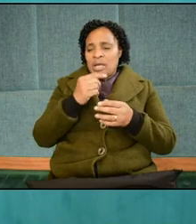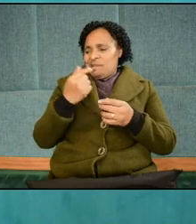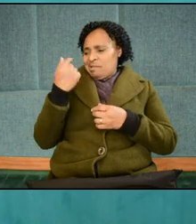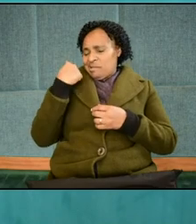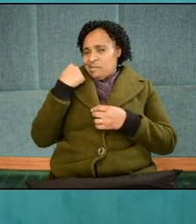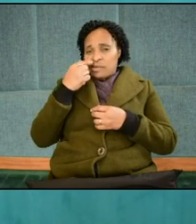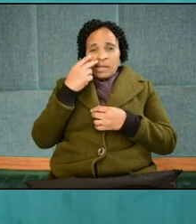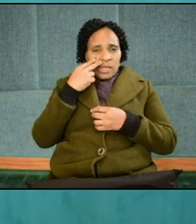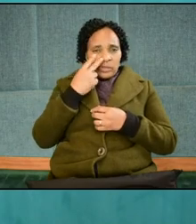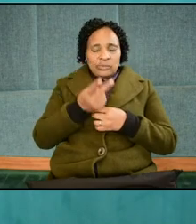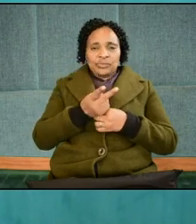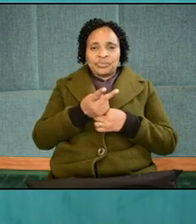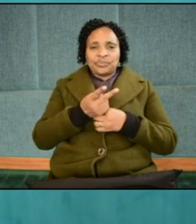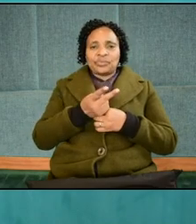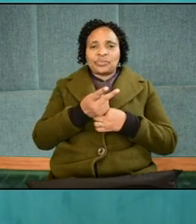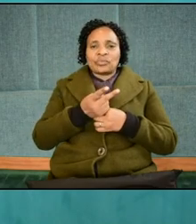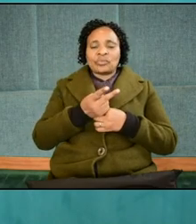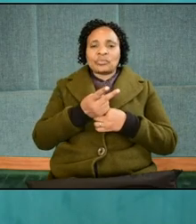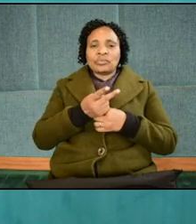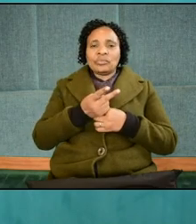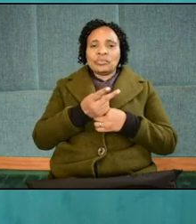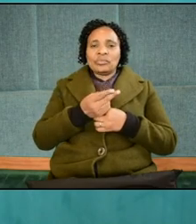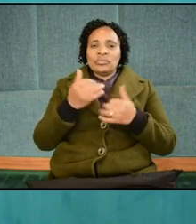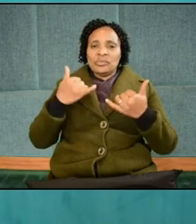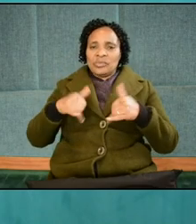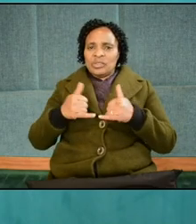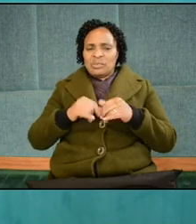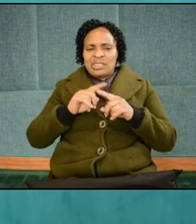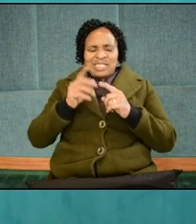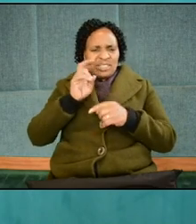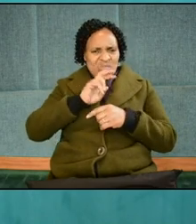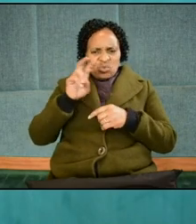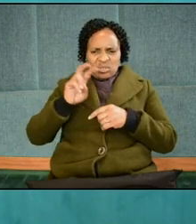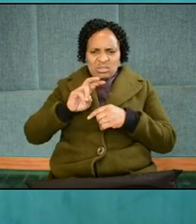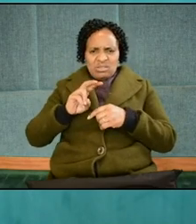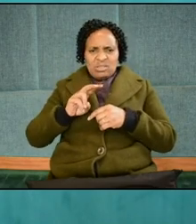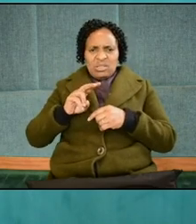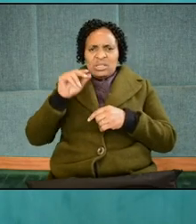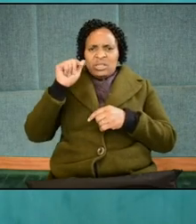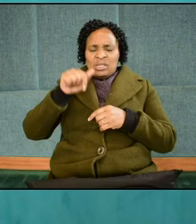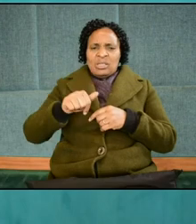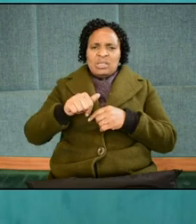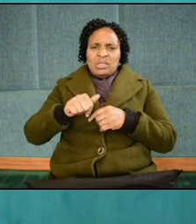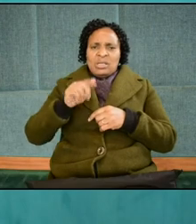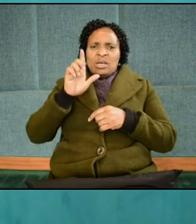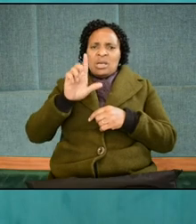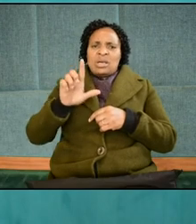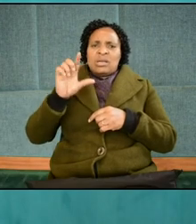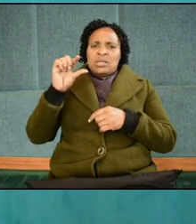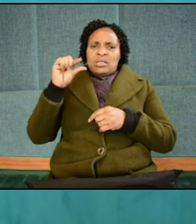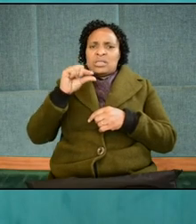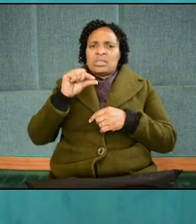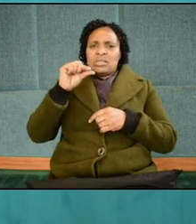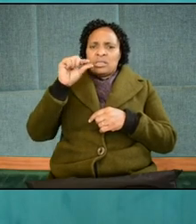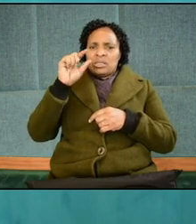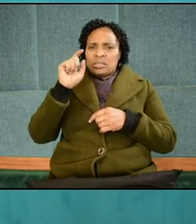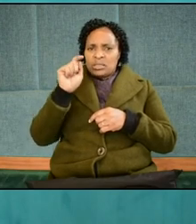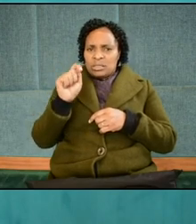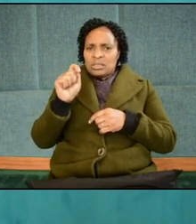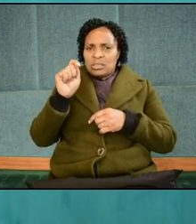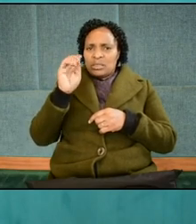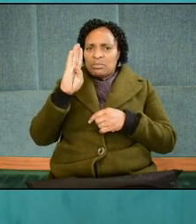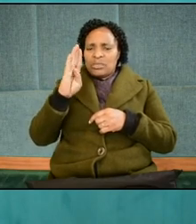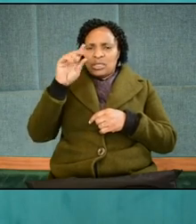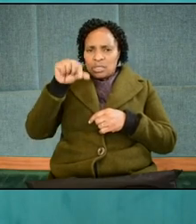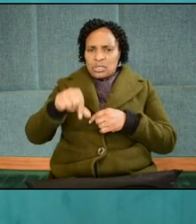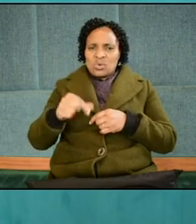saw the game Subway Surfers, and I noticed that the LGBT colors are all over. And you'd wonder why I'd wake